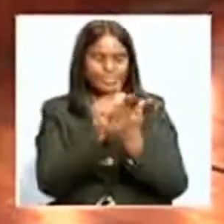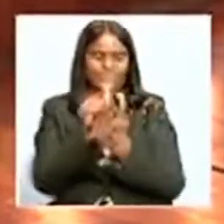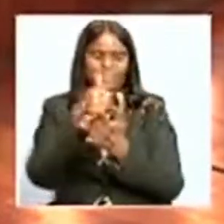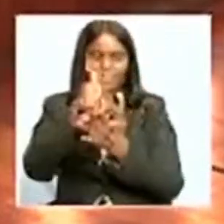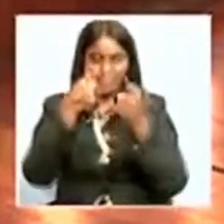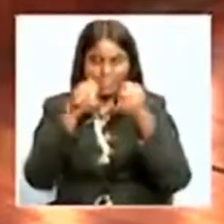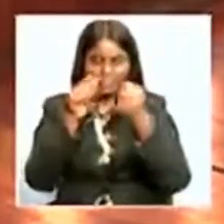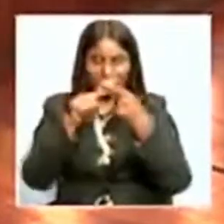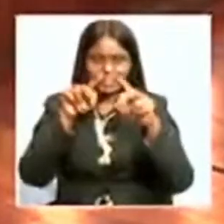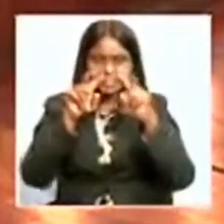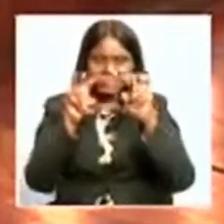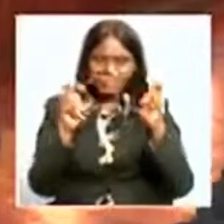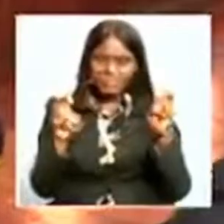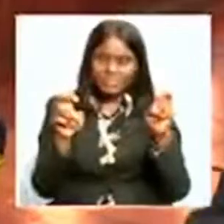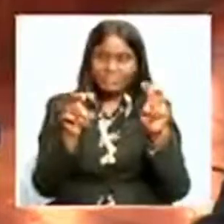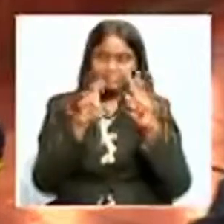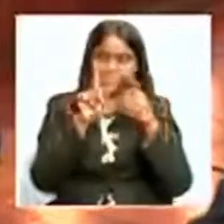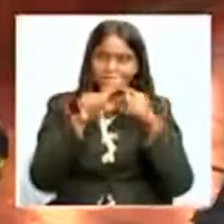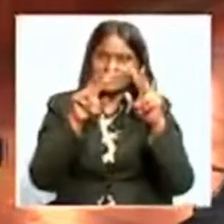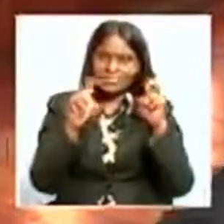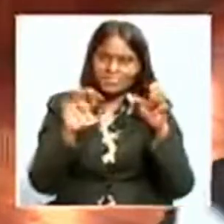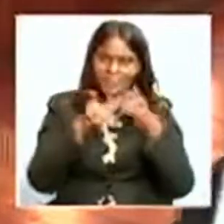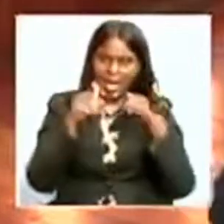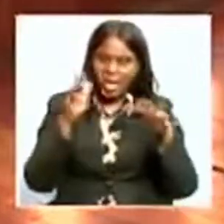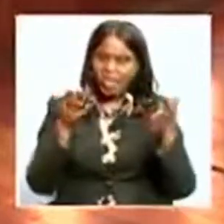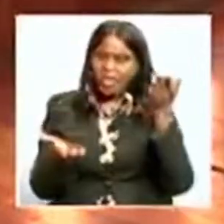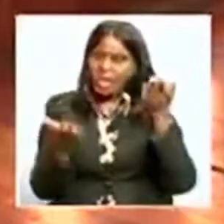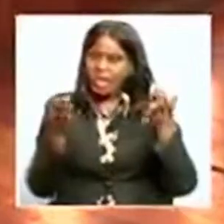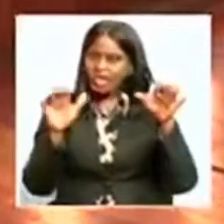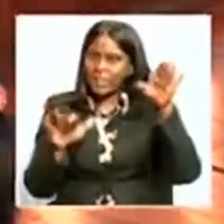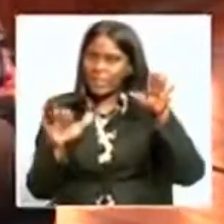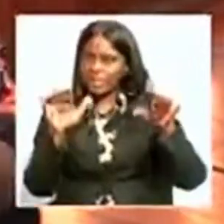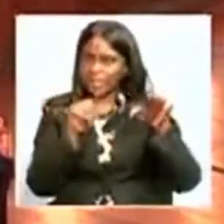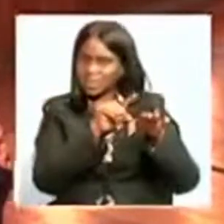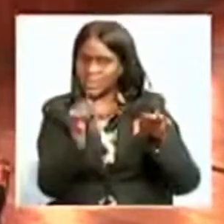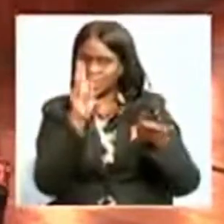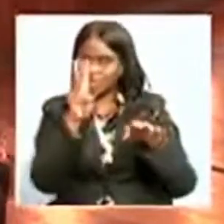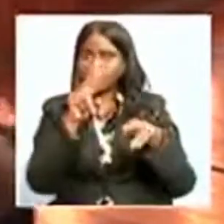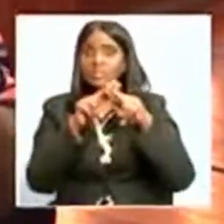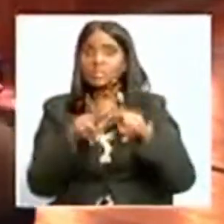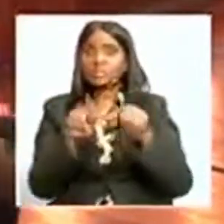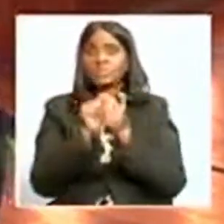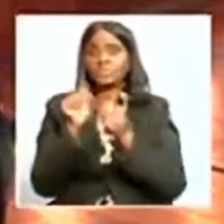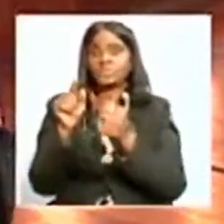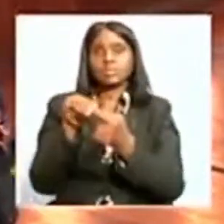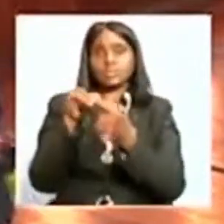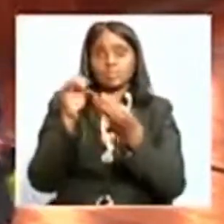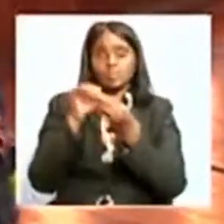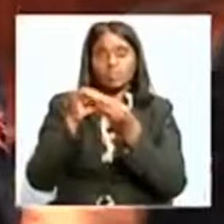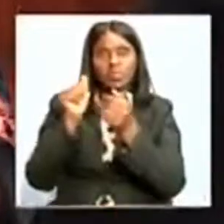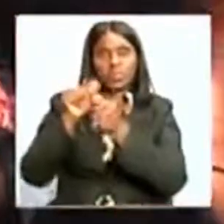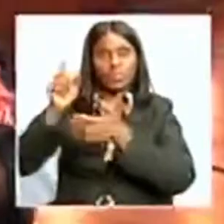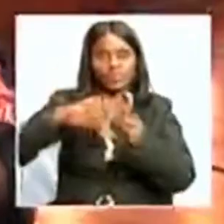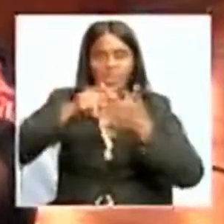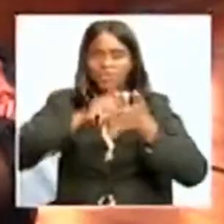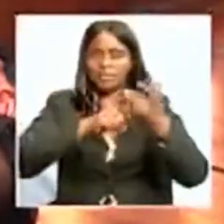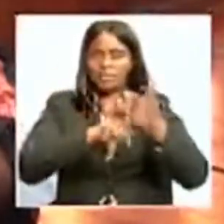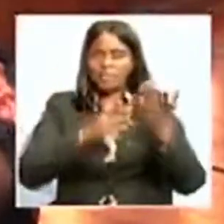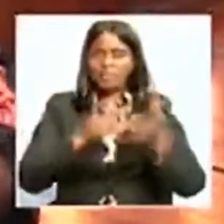try to check how well balanced these are going to sit, especially with the prices?